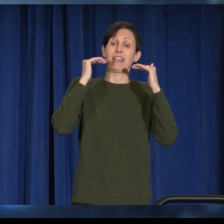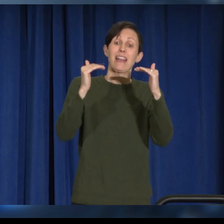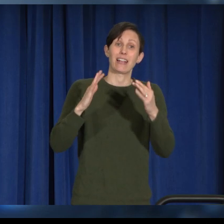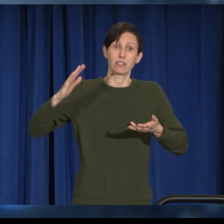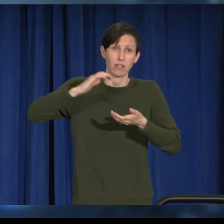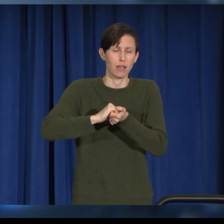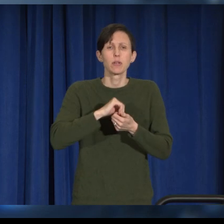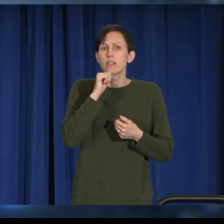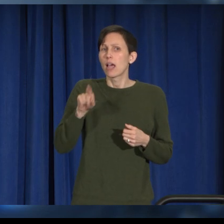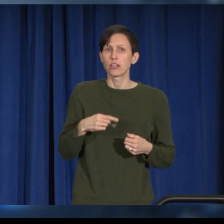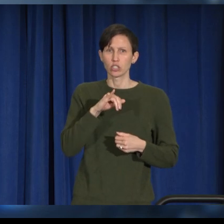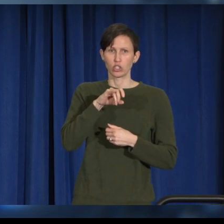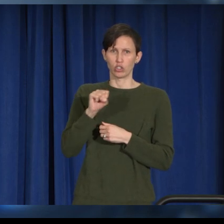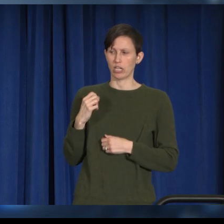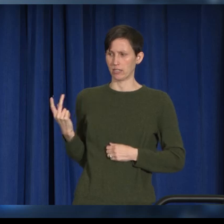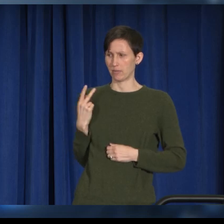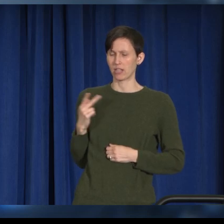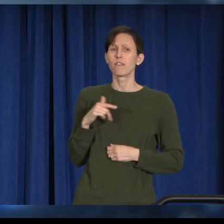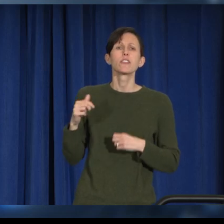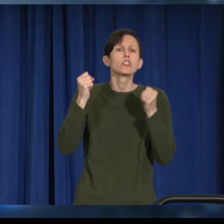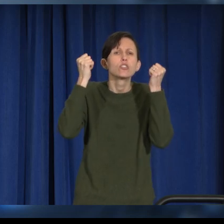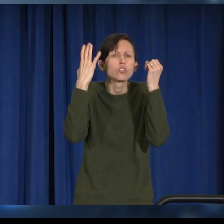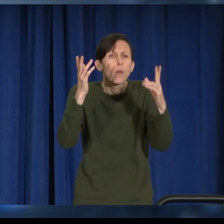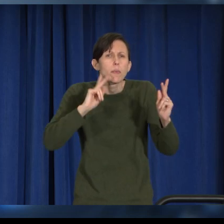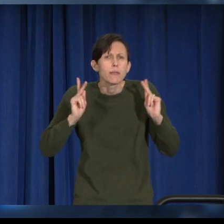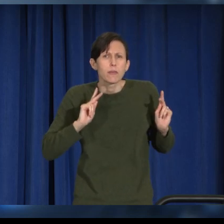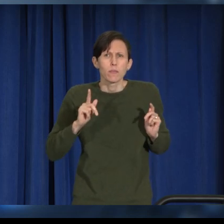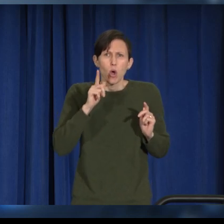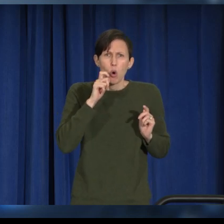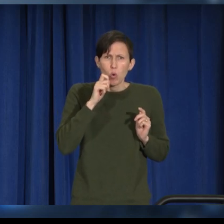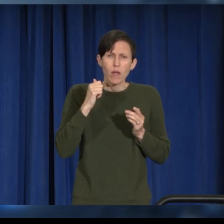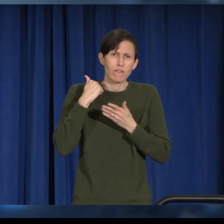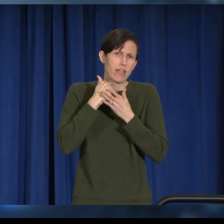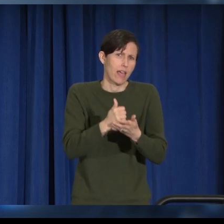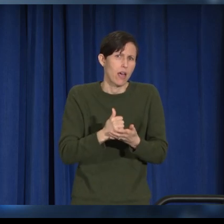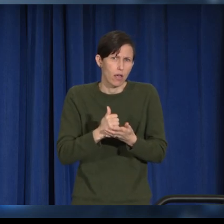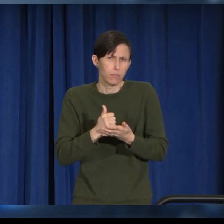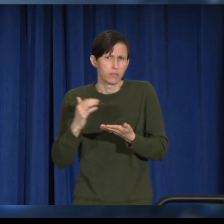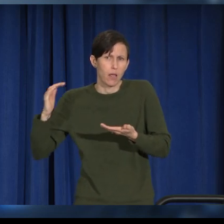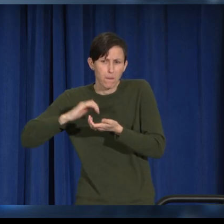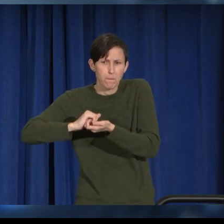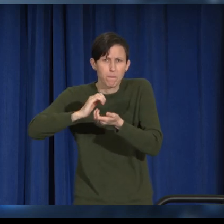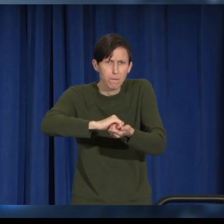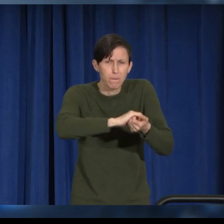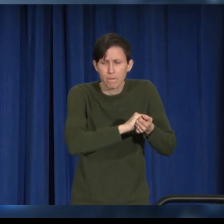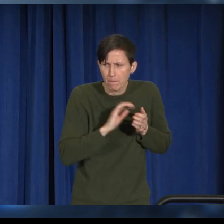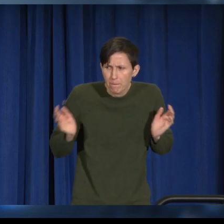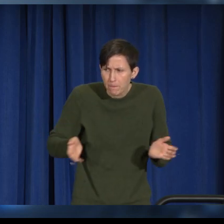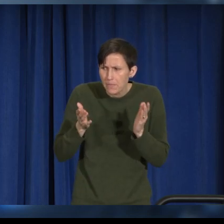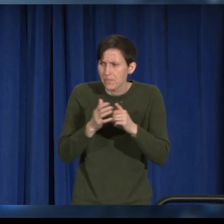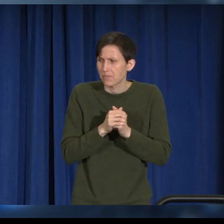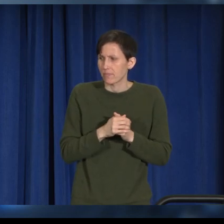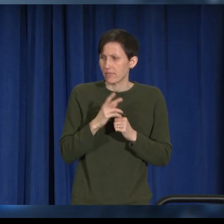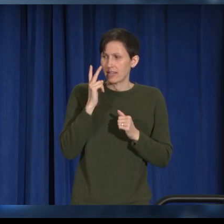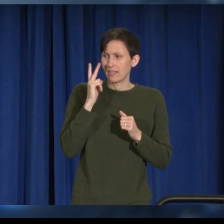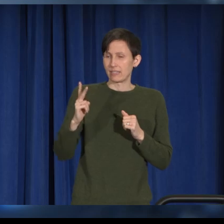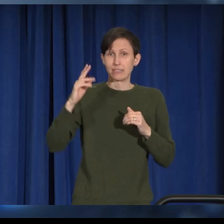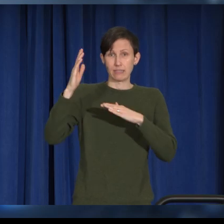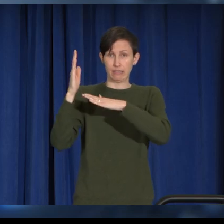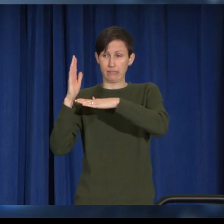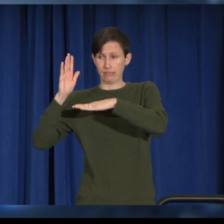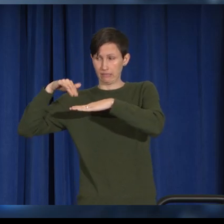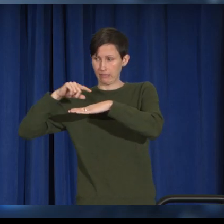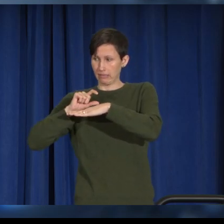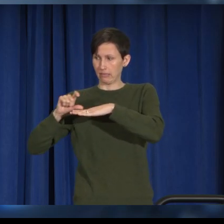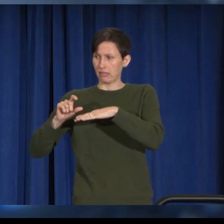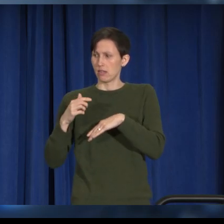There's about a bazillion people who've made this possible. You'll see just in the bottom right-hand corner here, we're on the national